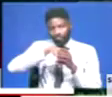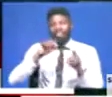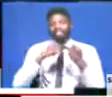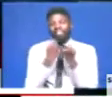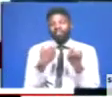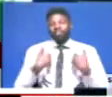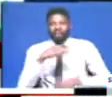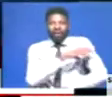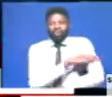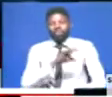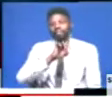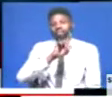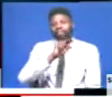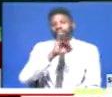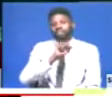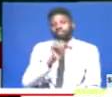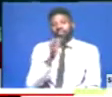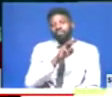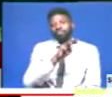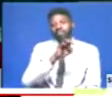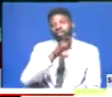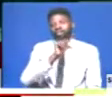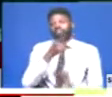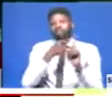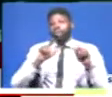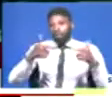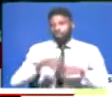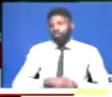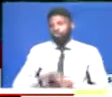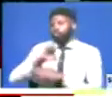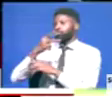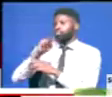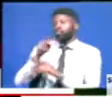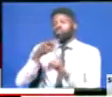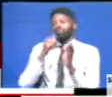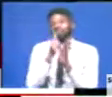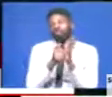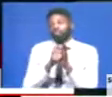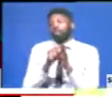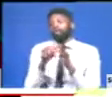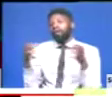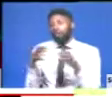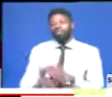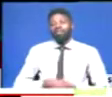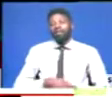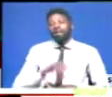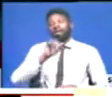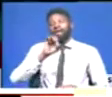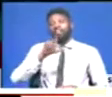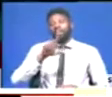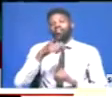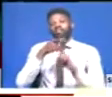captain Dennis Mara of Limuru County Club, John Lejima of Railway Golf Club, Adele Balala of Nyali Golf Club,